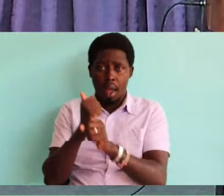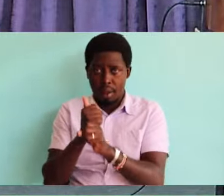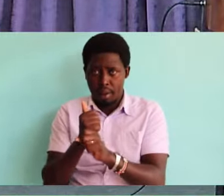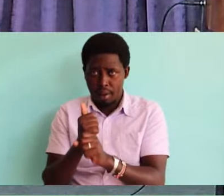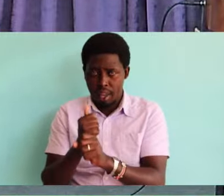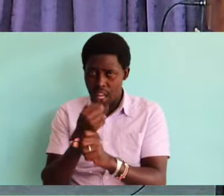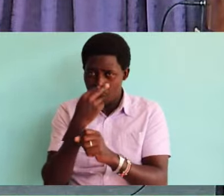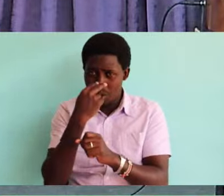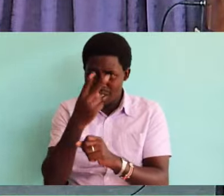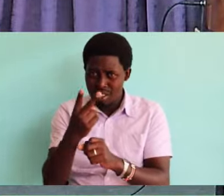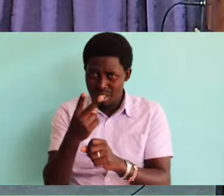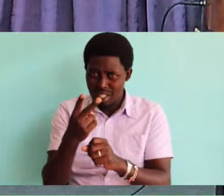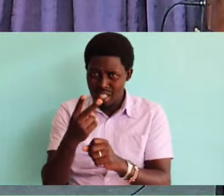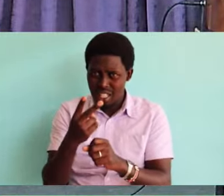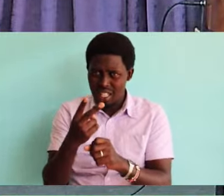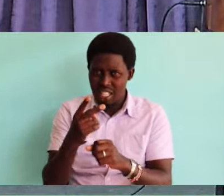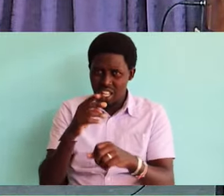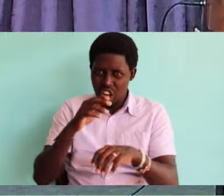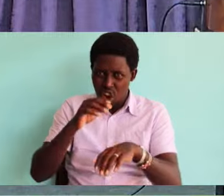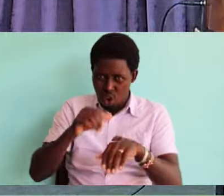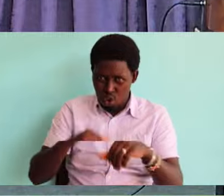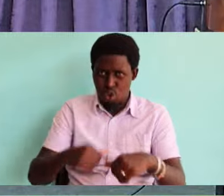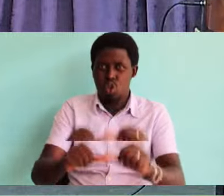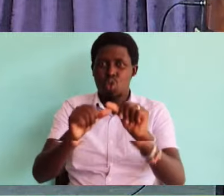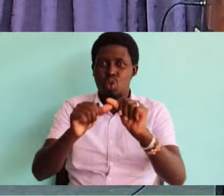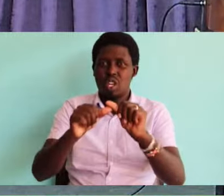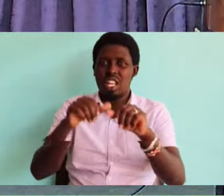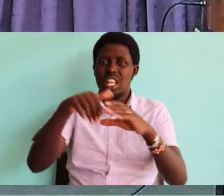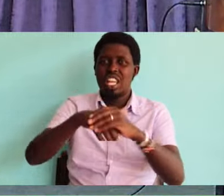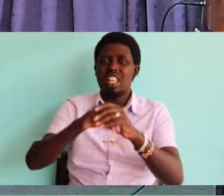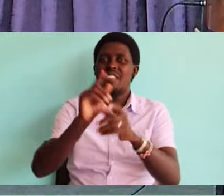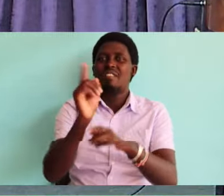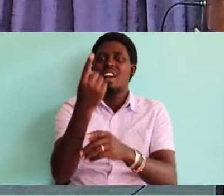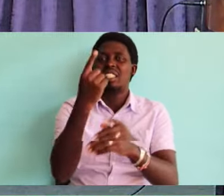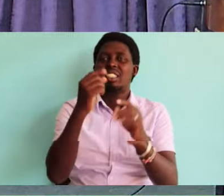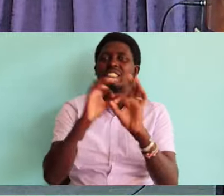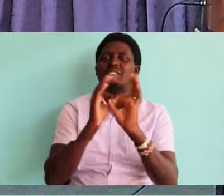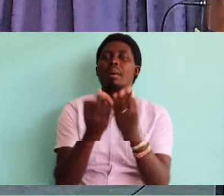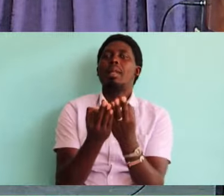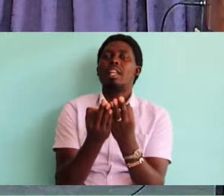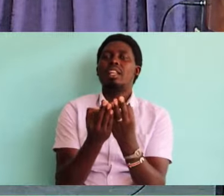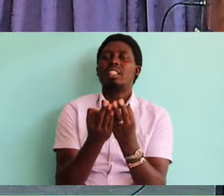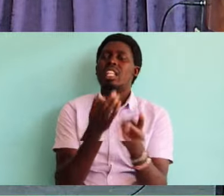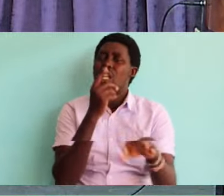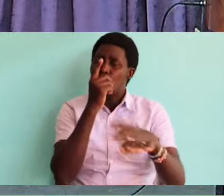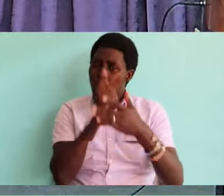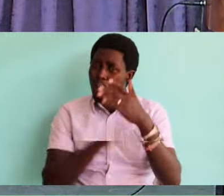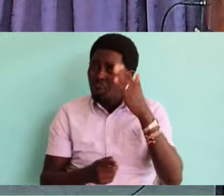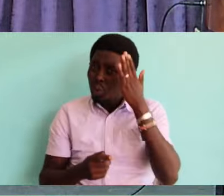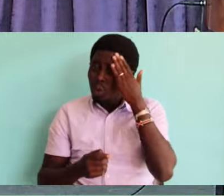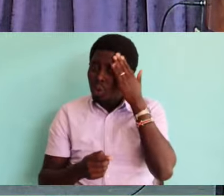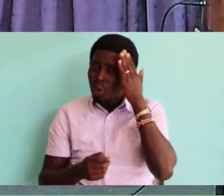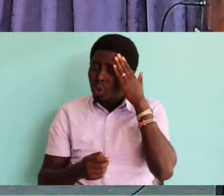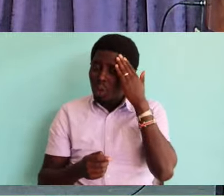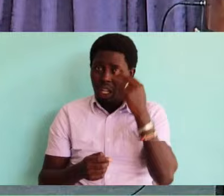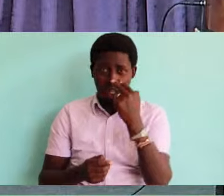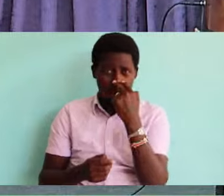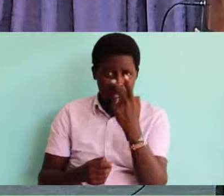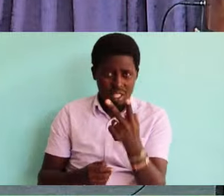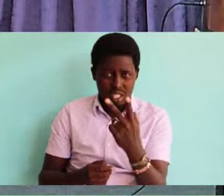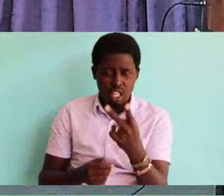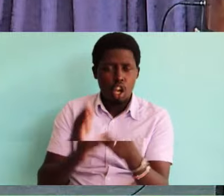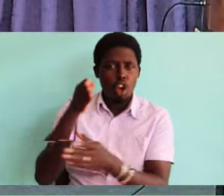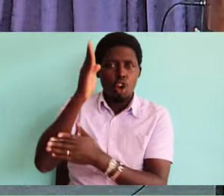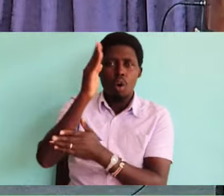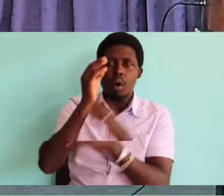immediately going on with the first family. And what we realize is that God